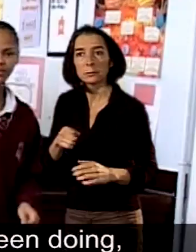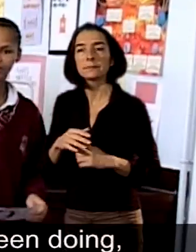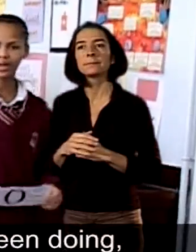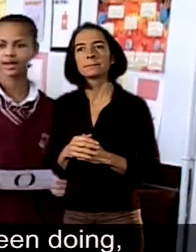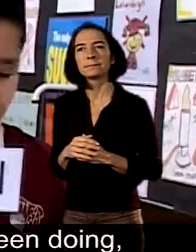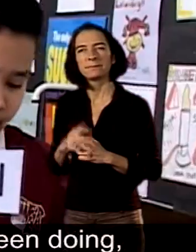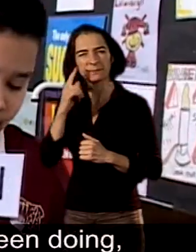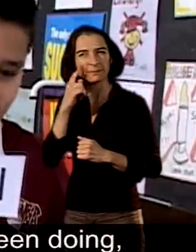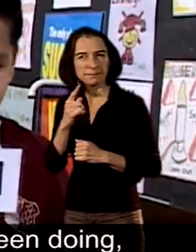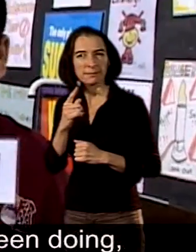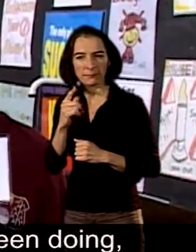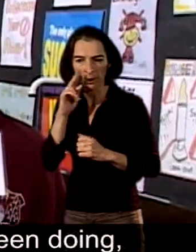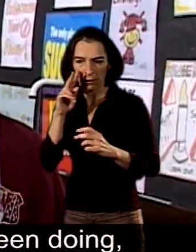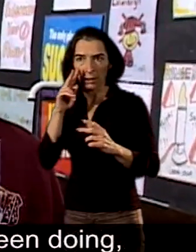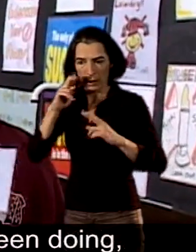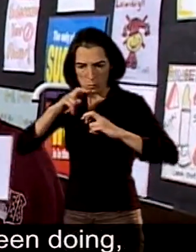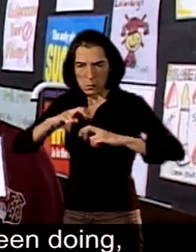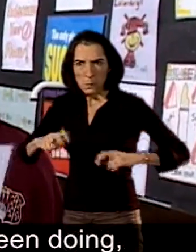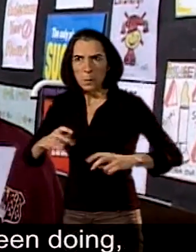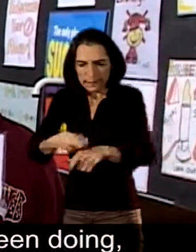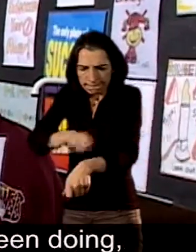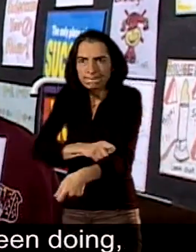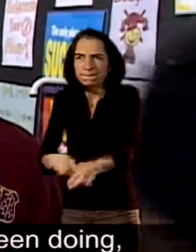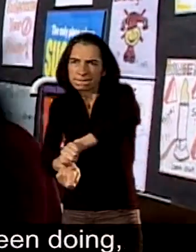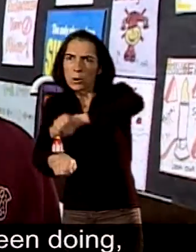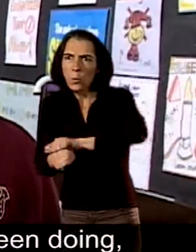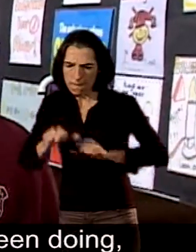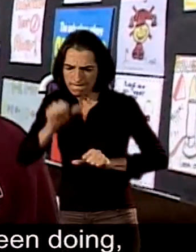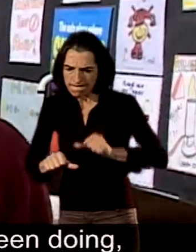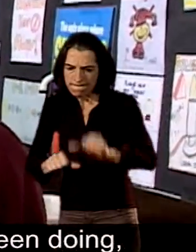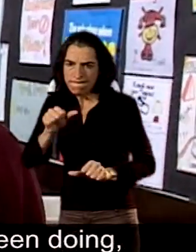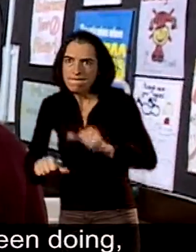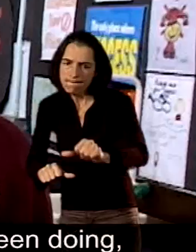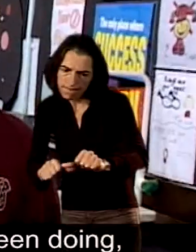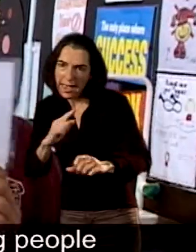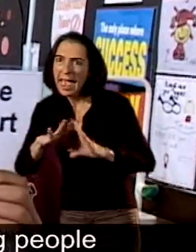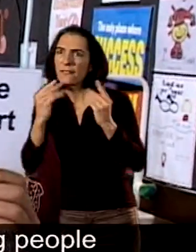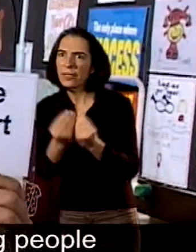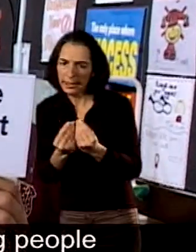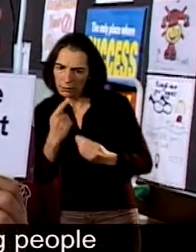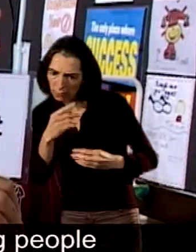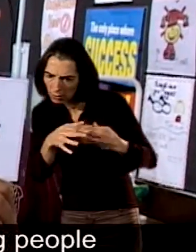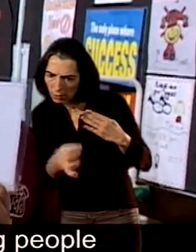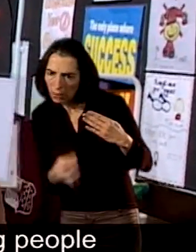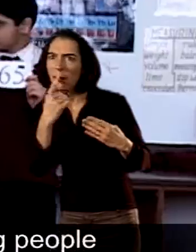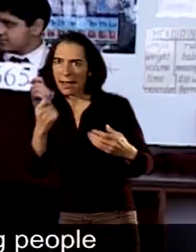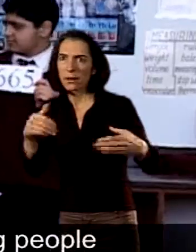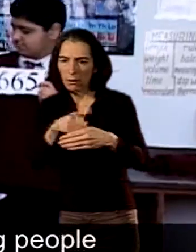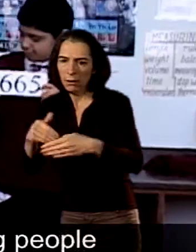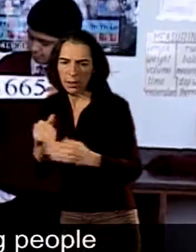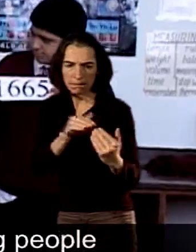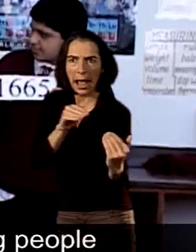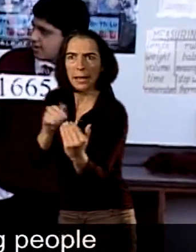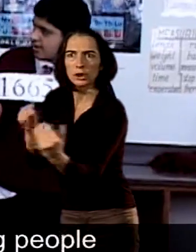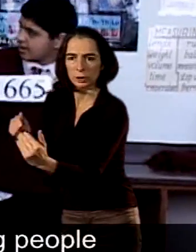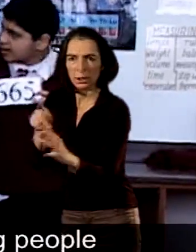looking with greater rigour at what we've been doing. We are making sure that everything that we do really does cater for different young people